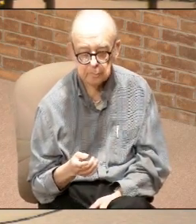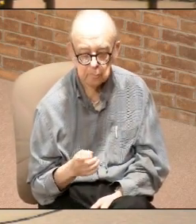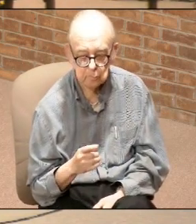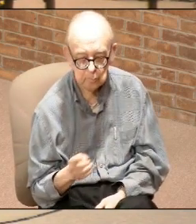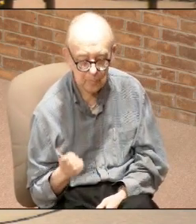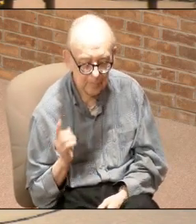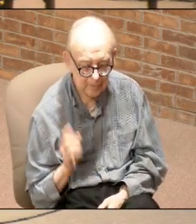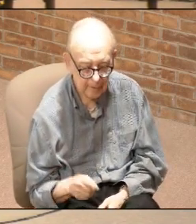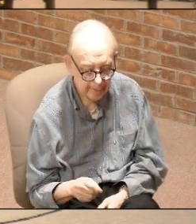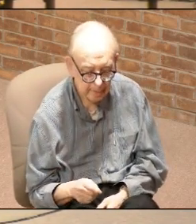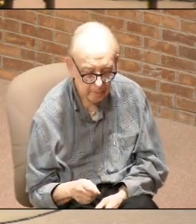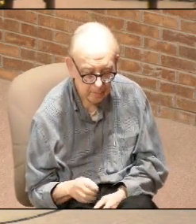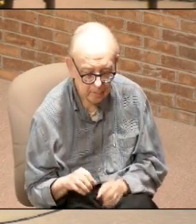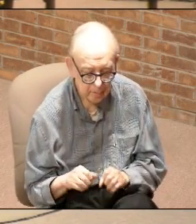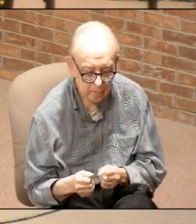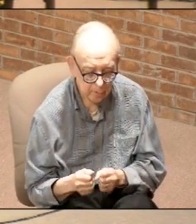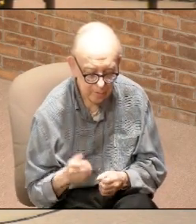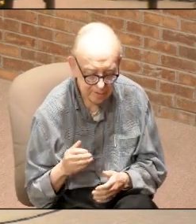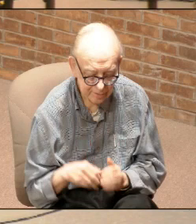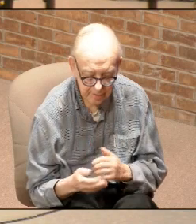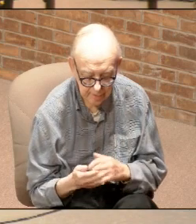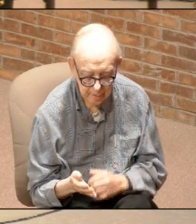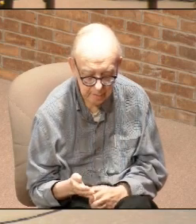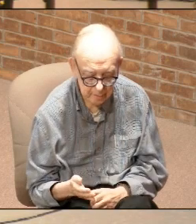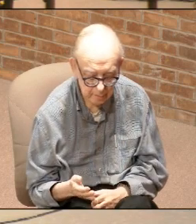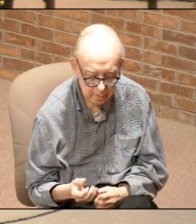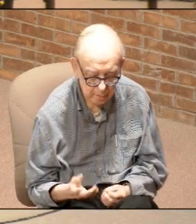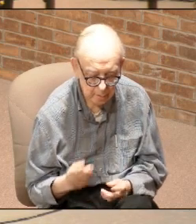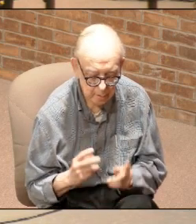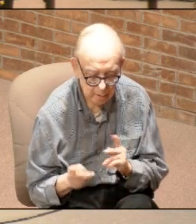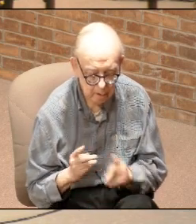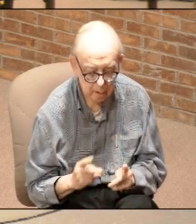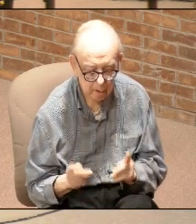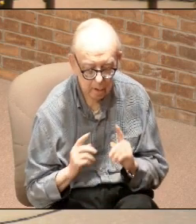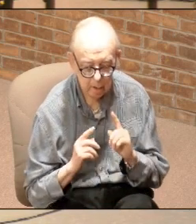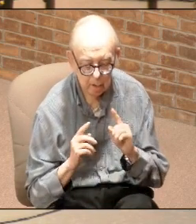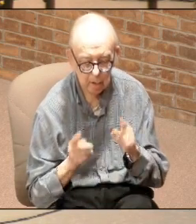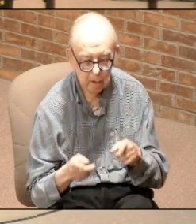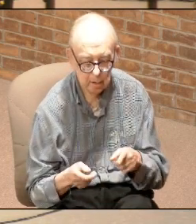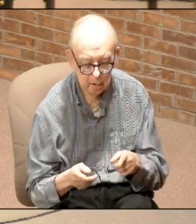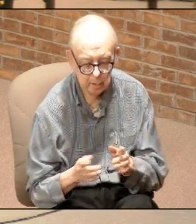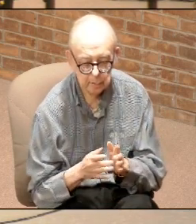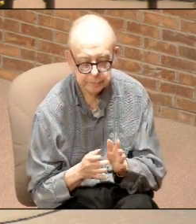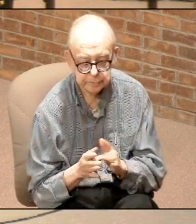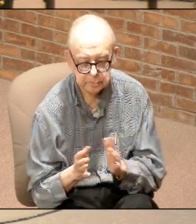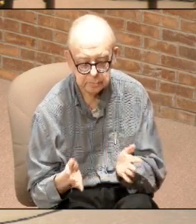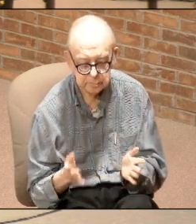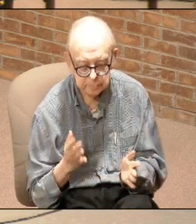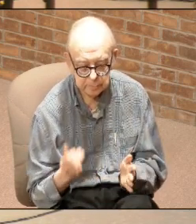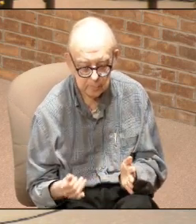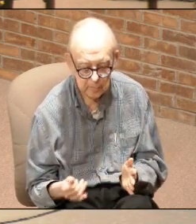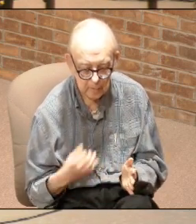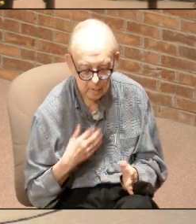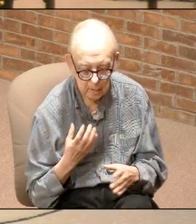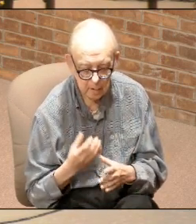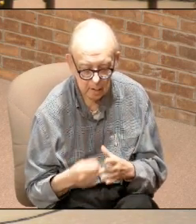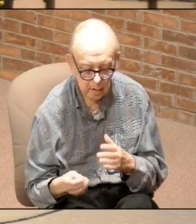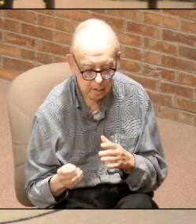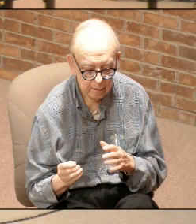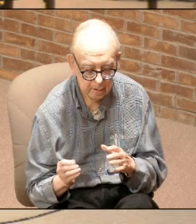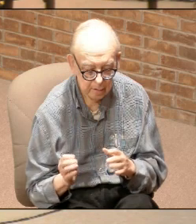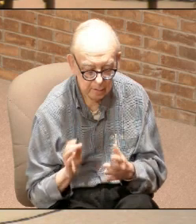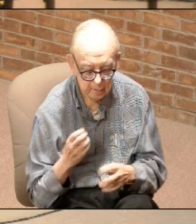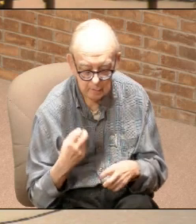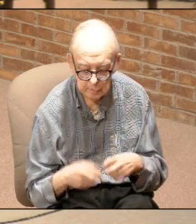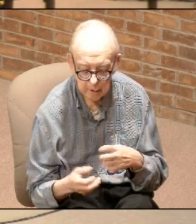there's got to be a brokenness that's in there there's too many people that come to jesus because they want to get out of the mess